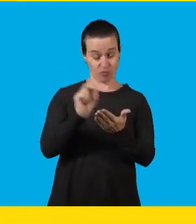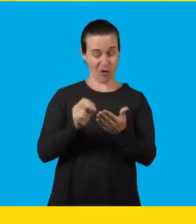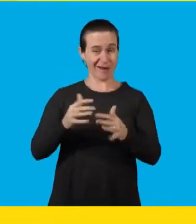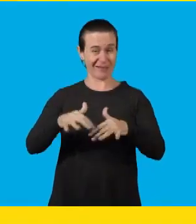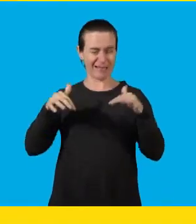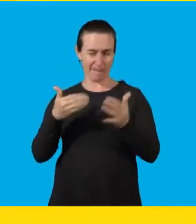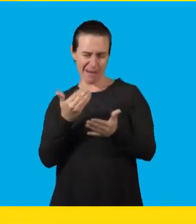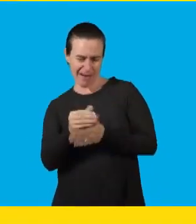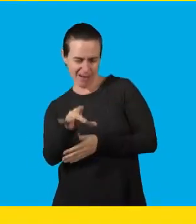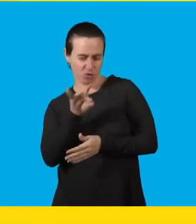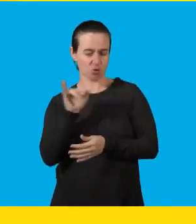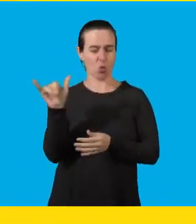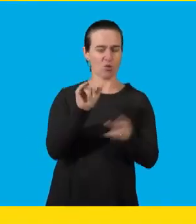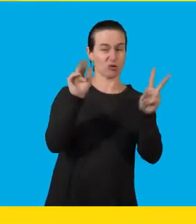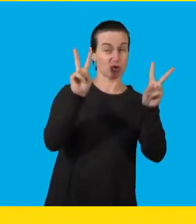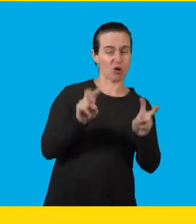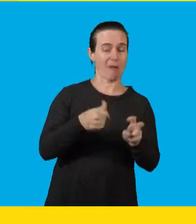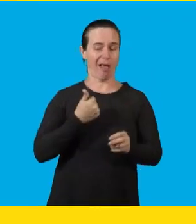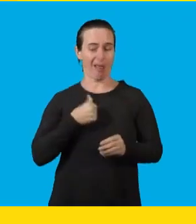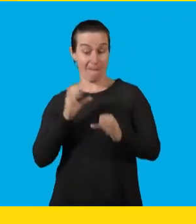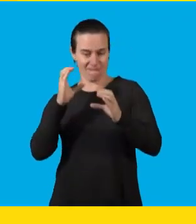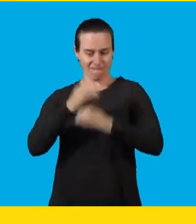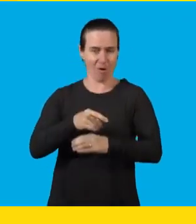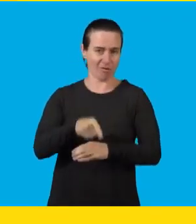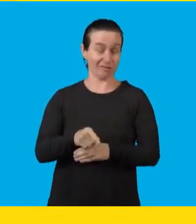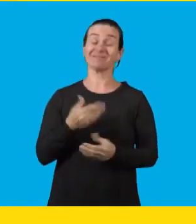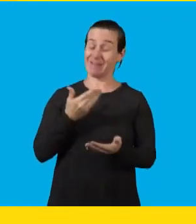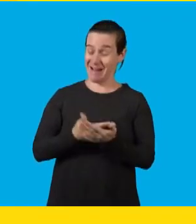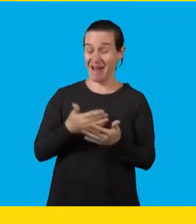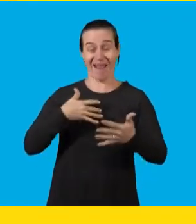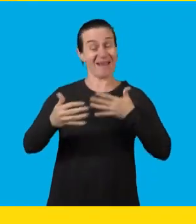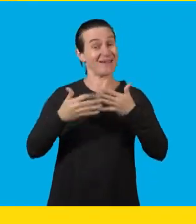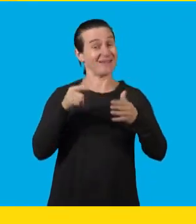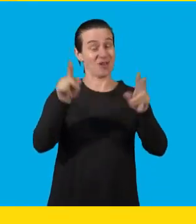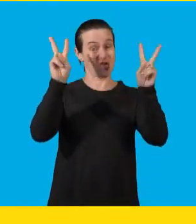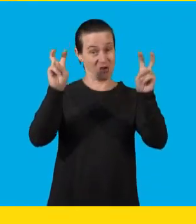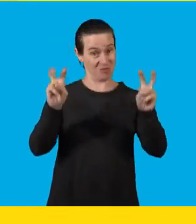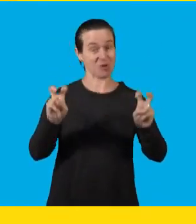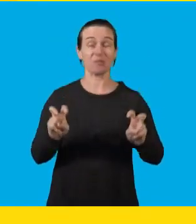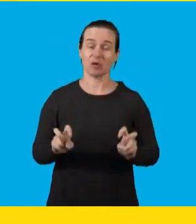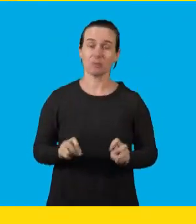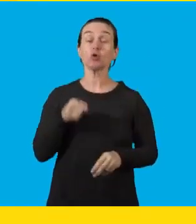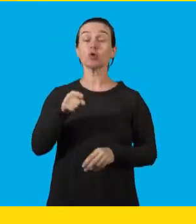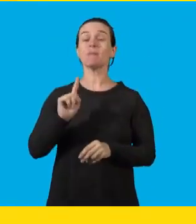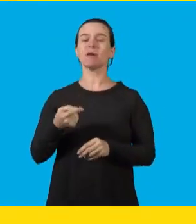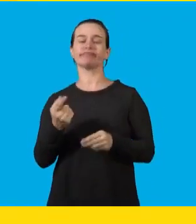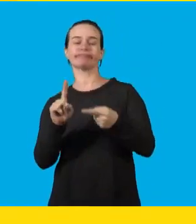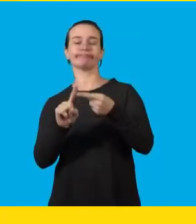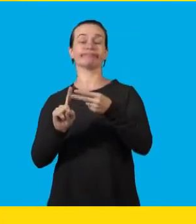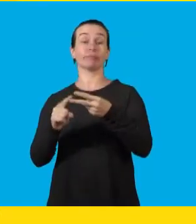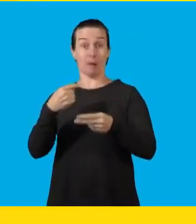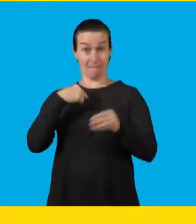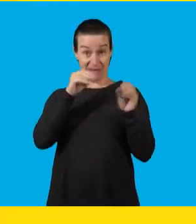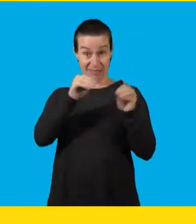on any of these subtopics. So the reason is, please do not just focus